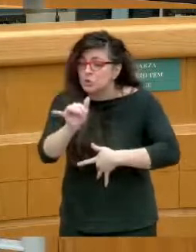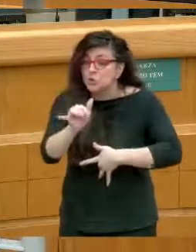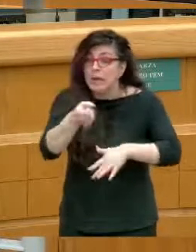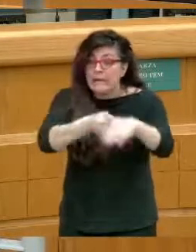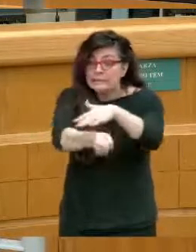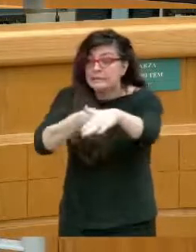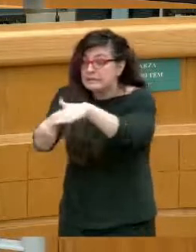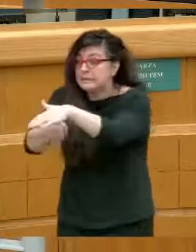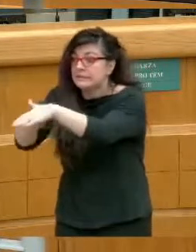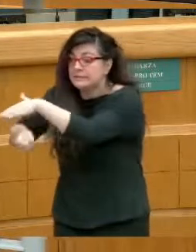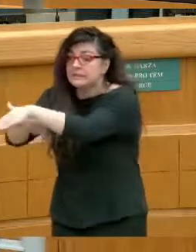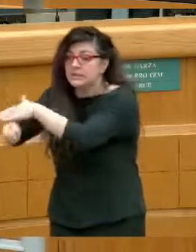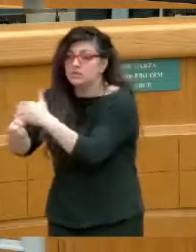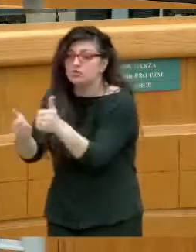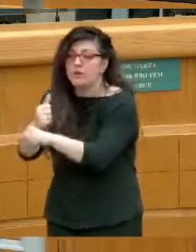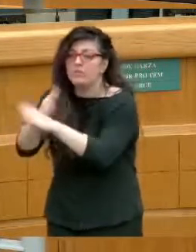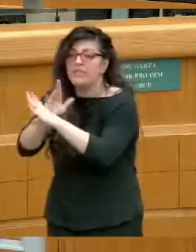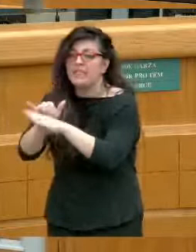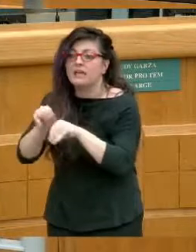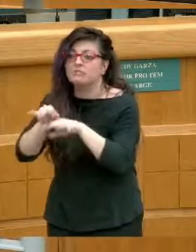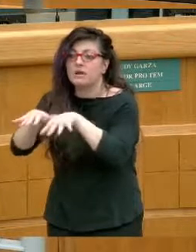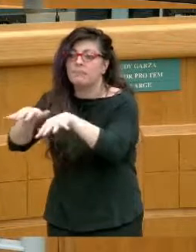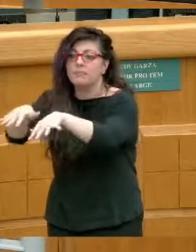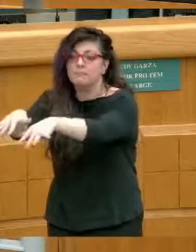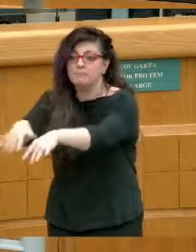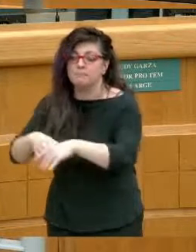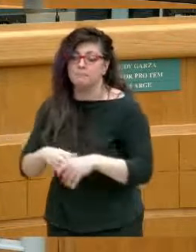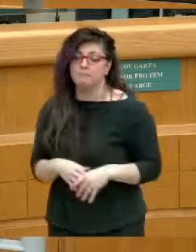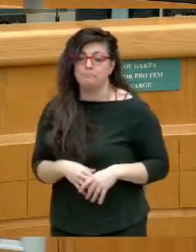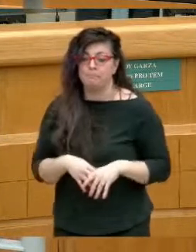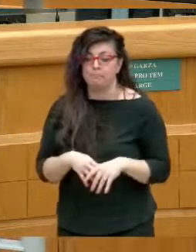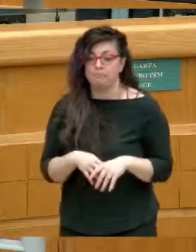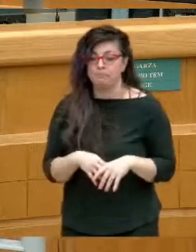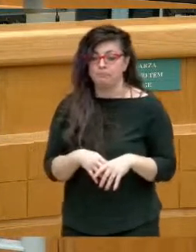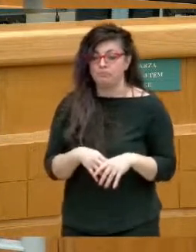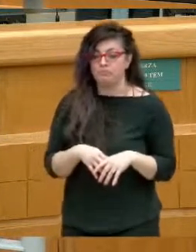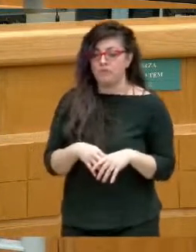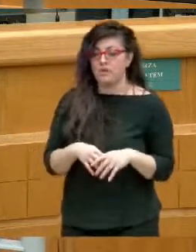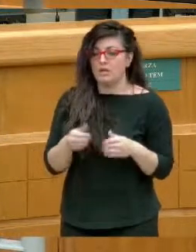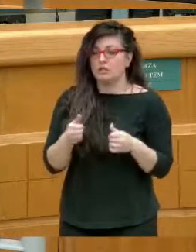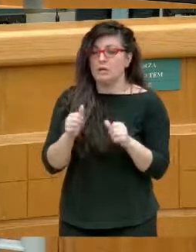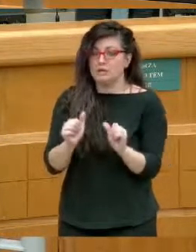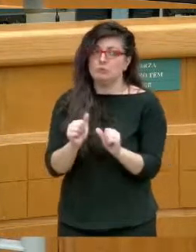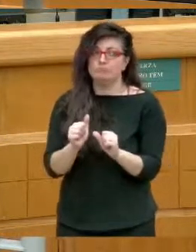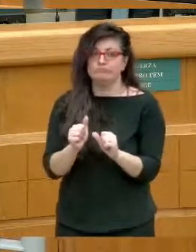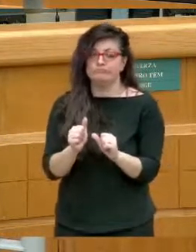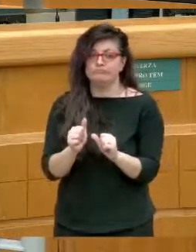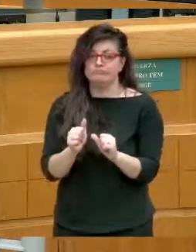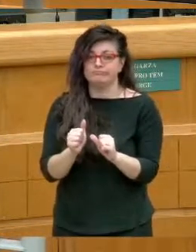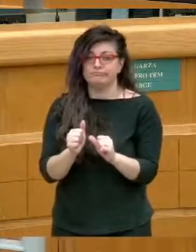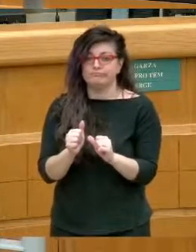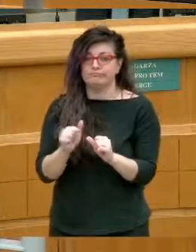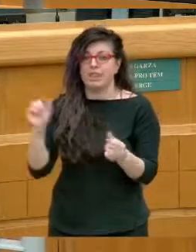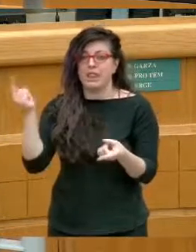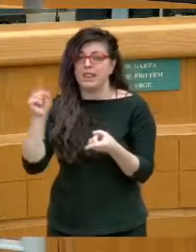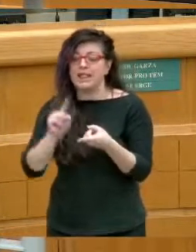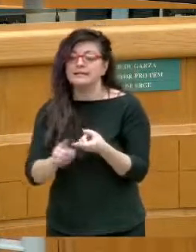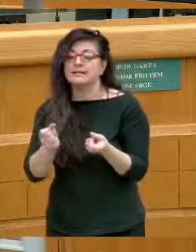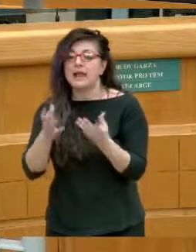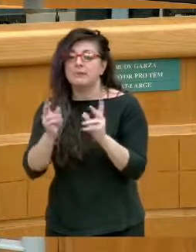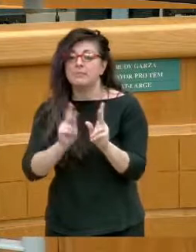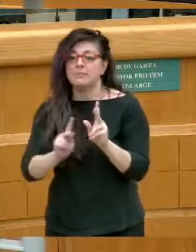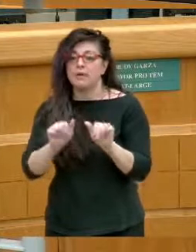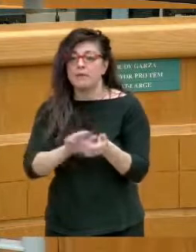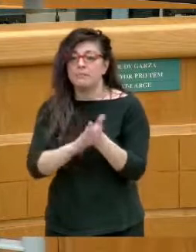COVID-19 in that area. So this is how we try to contain the outbreak and prevent it from triggering other outbreaks, or just